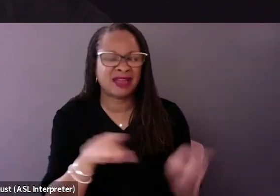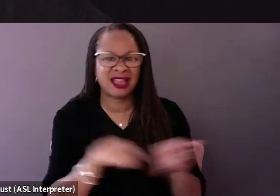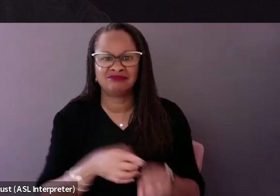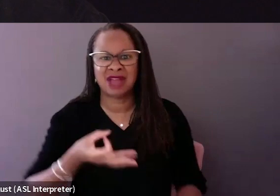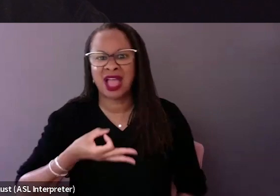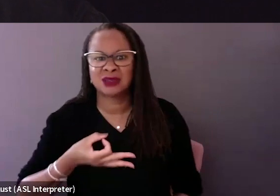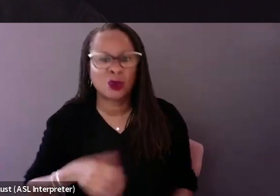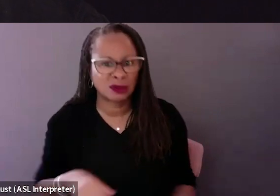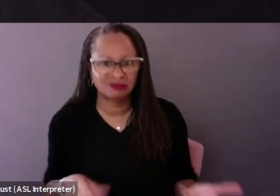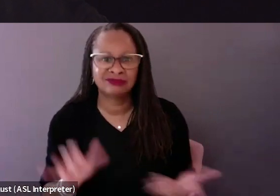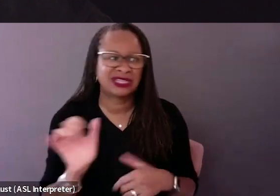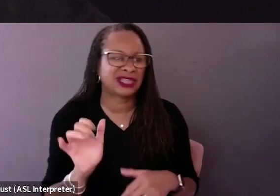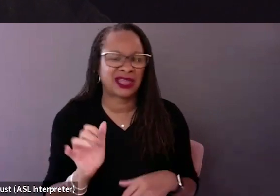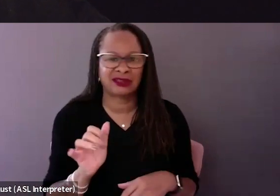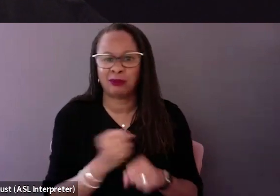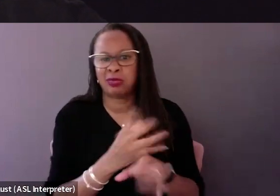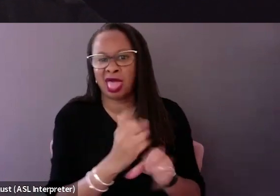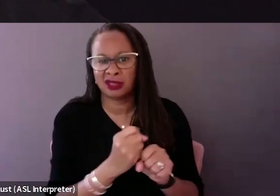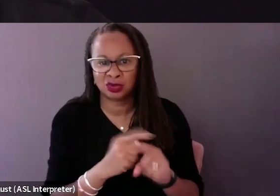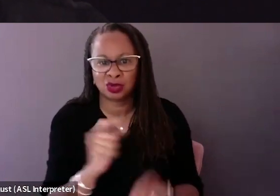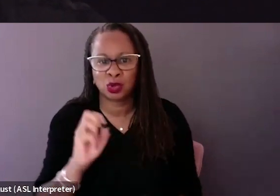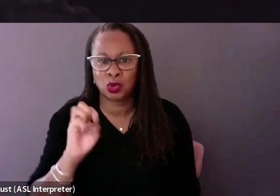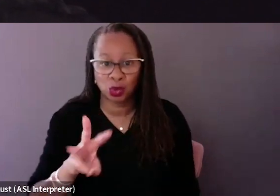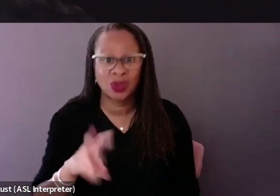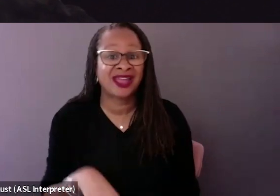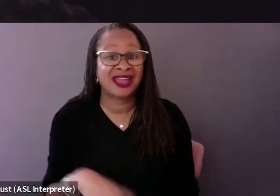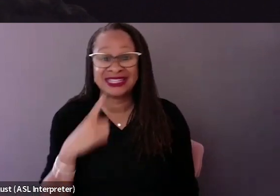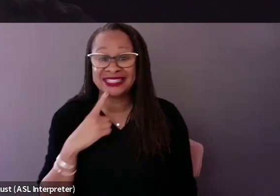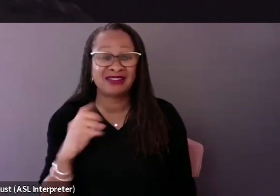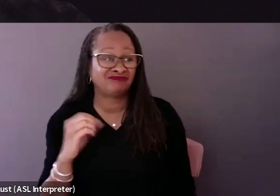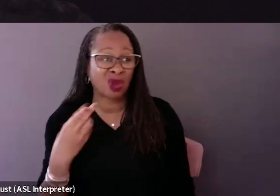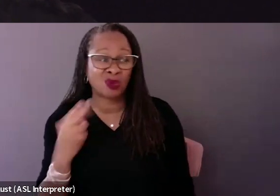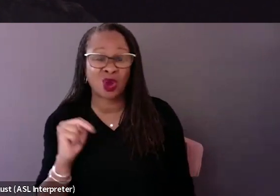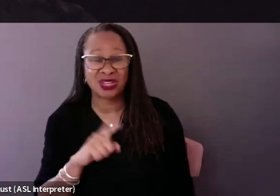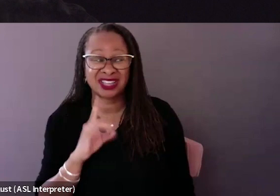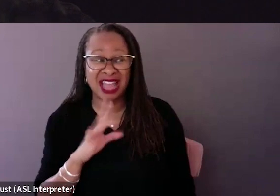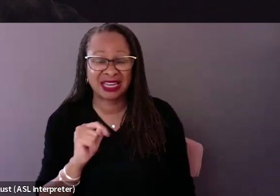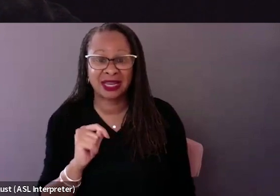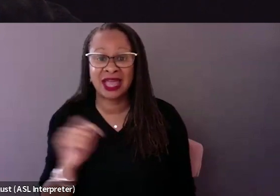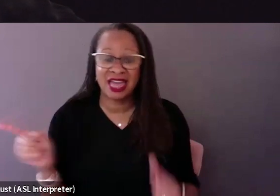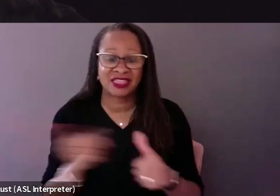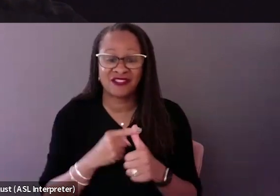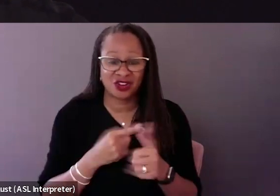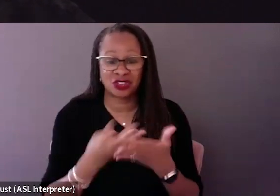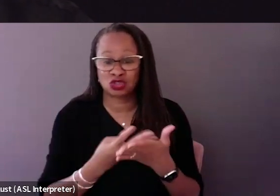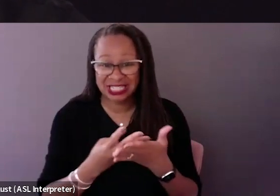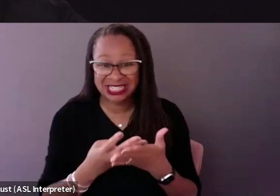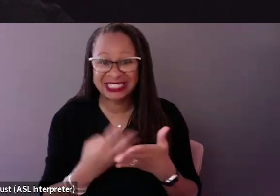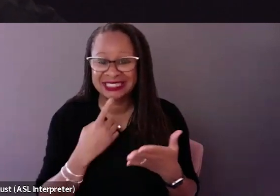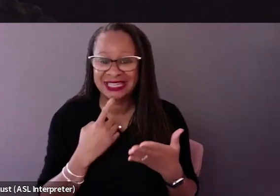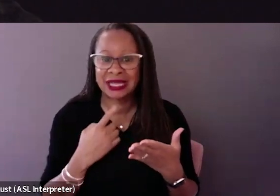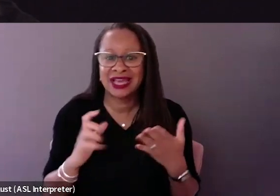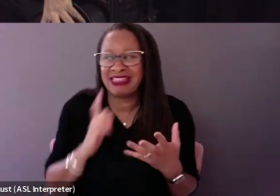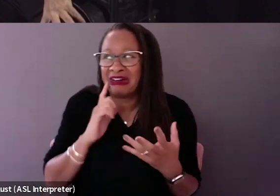And I was like, oh no, he's gonna hate this. And he goes, and then after the first screening, he was like, that footage? I'm like, here